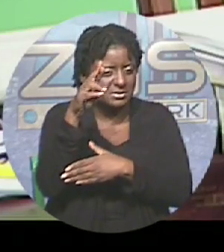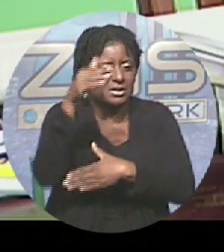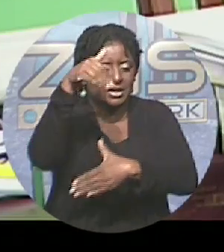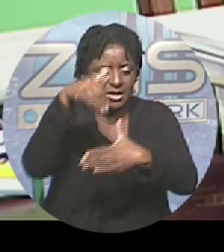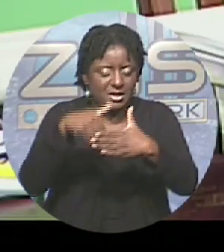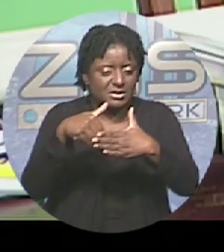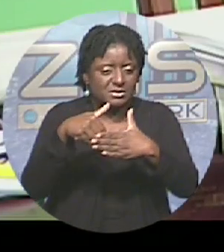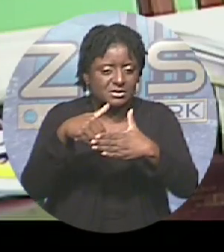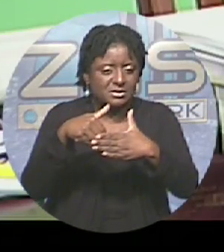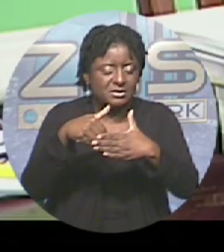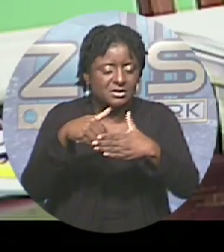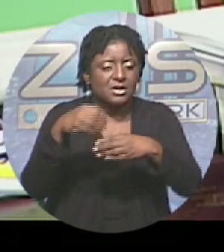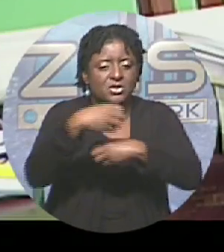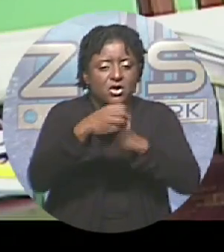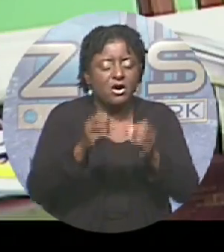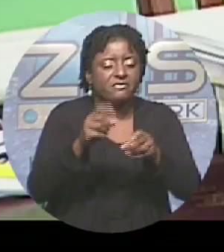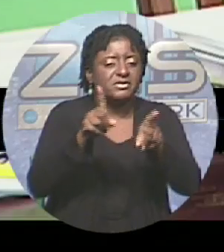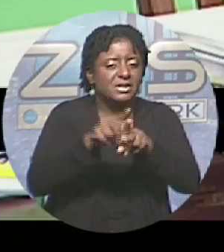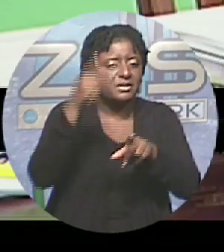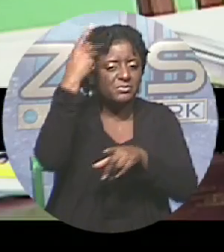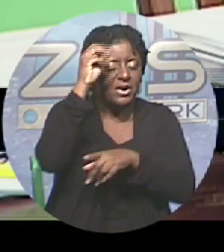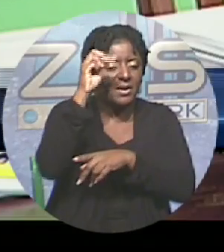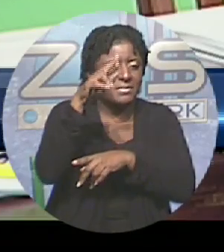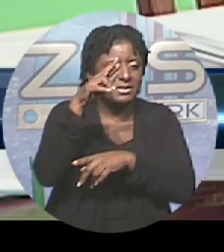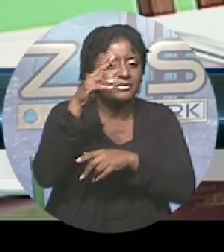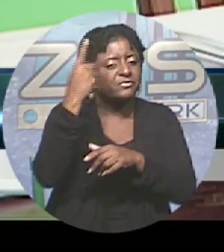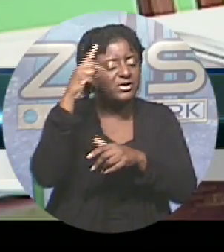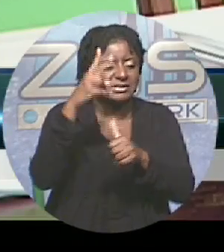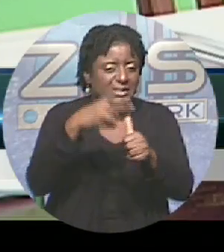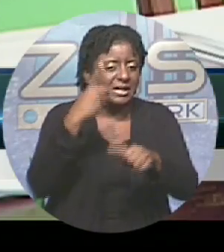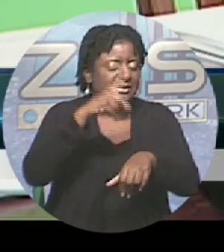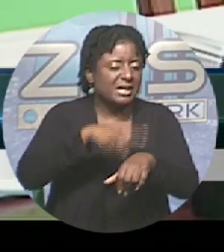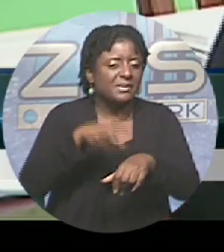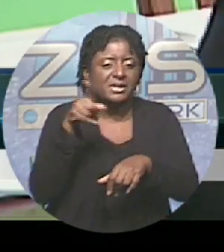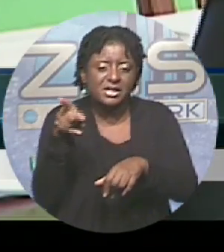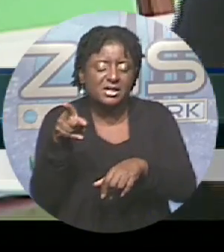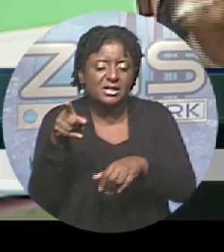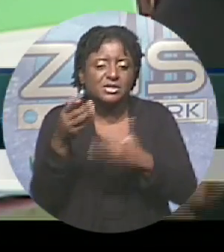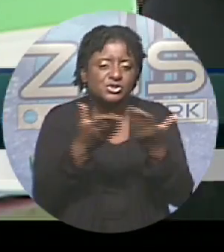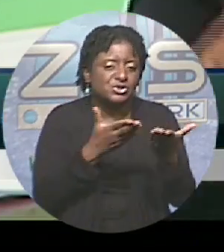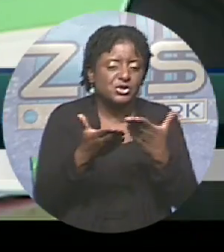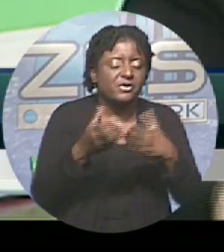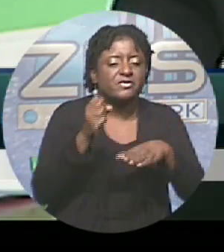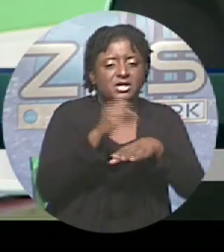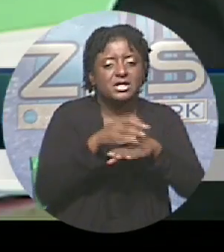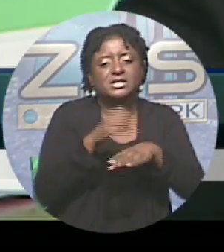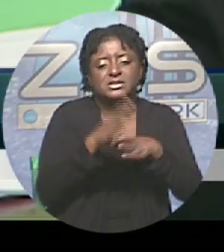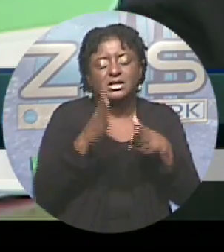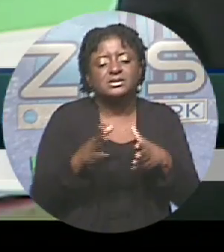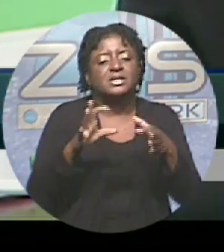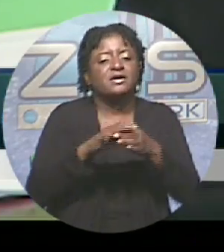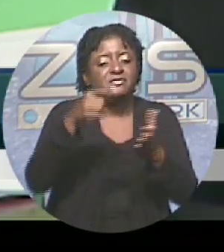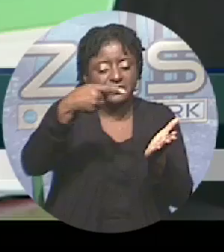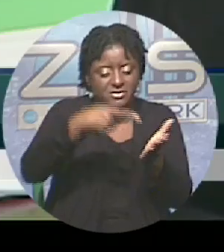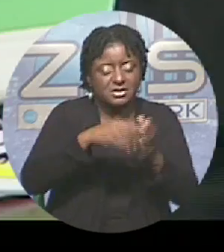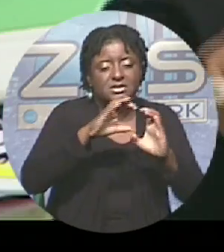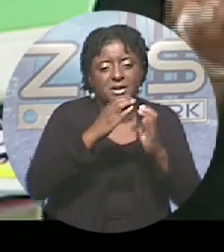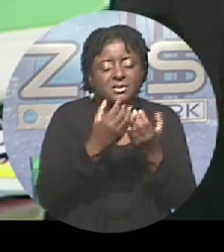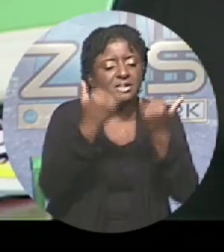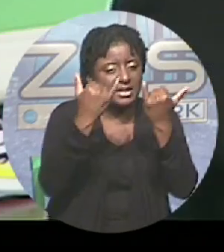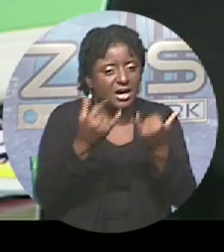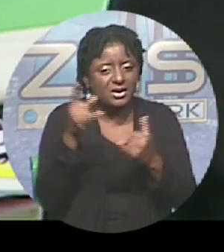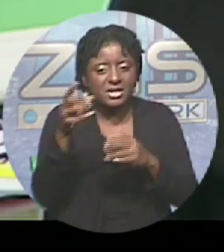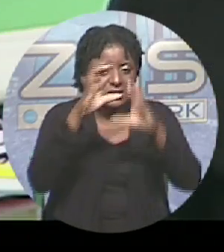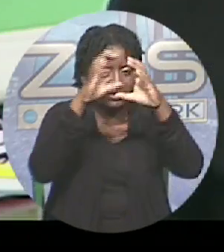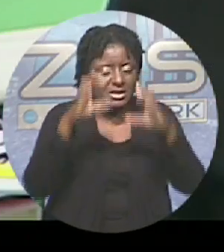for the second time, he was the consultant to this company. Now his cabinet sits to determine what is going to happen with this very same company